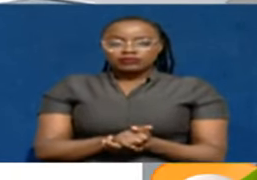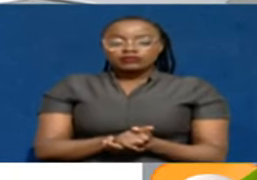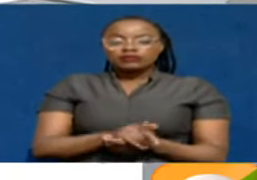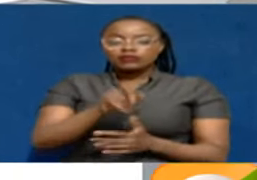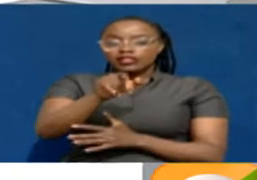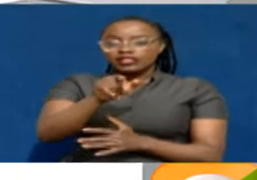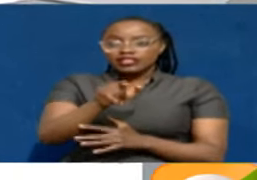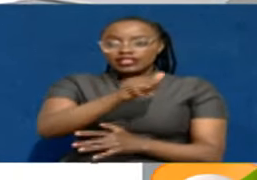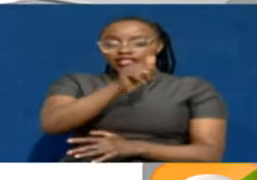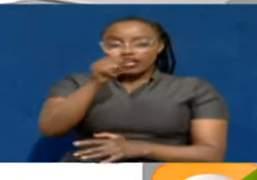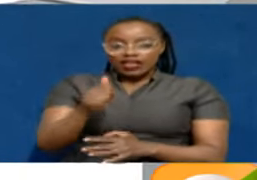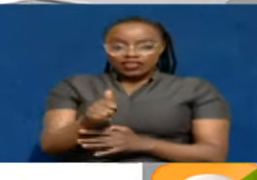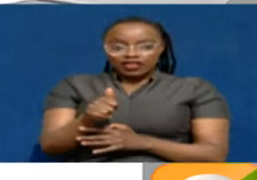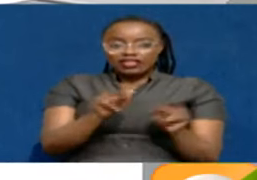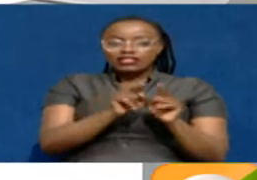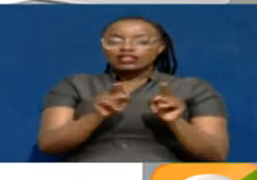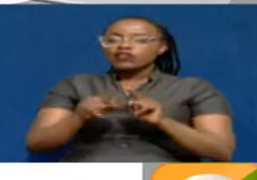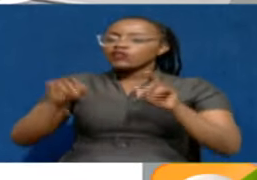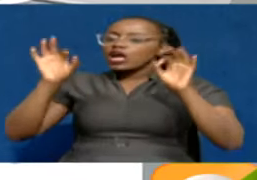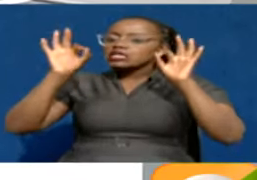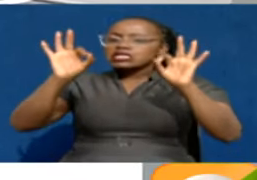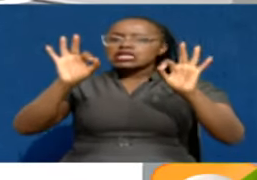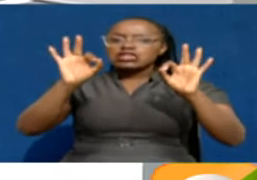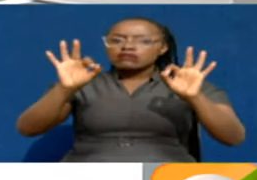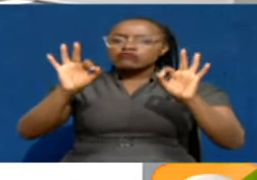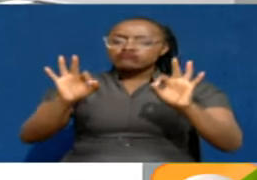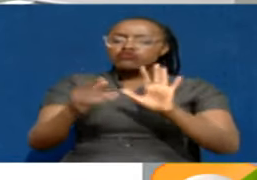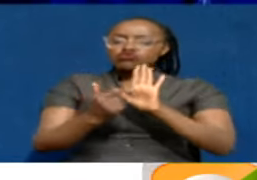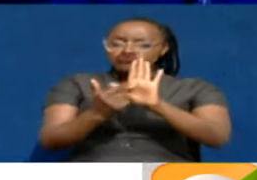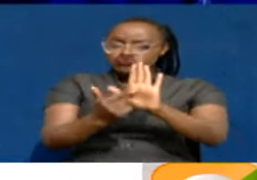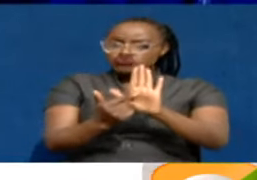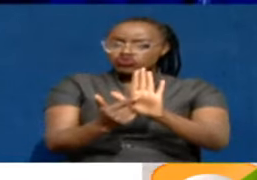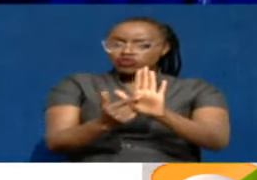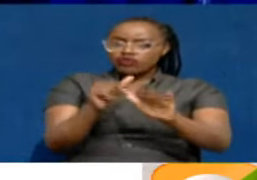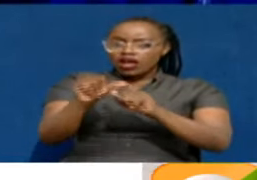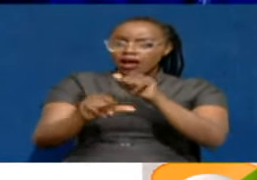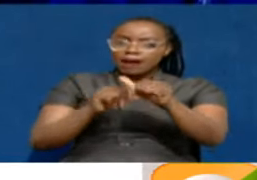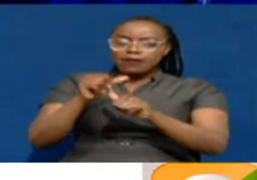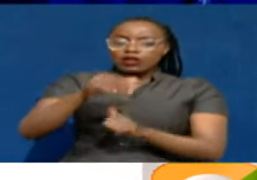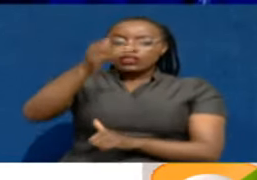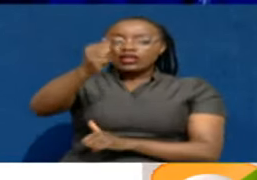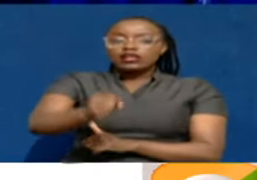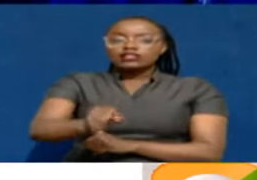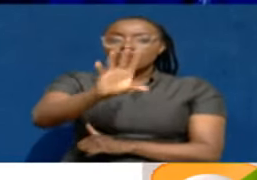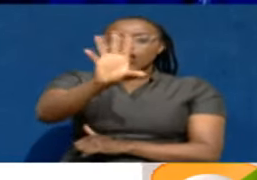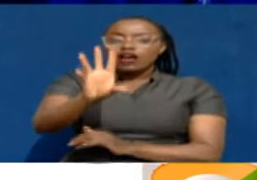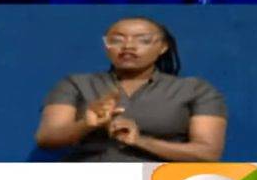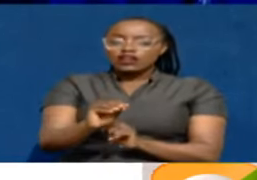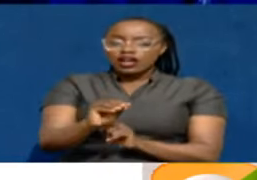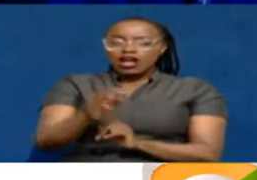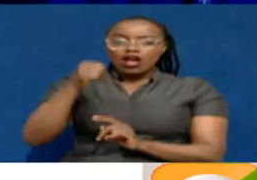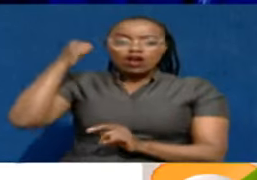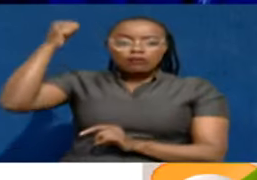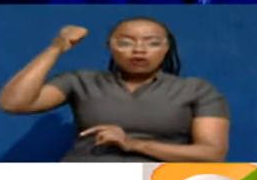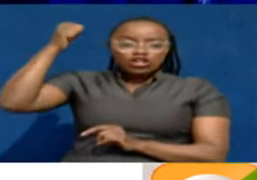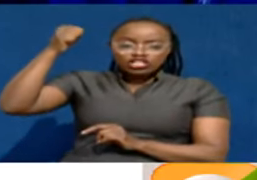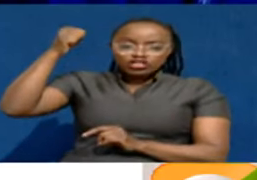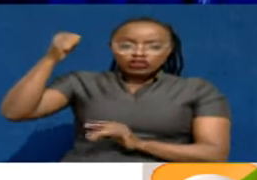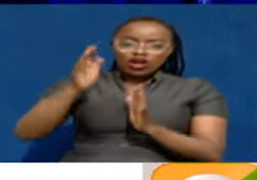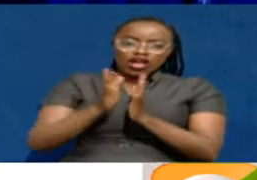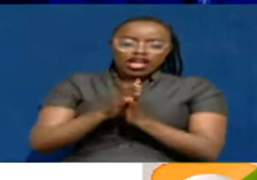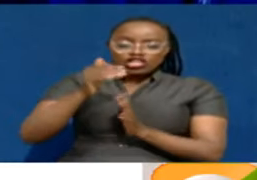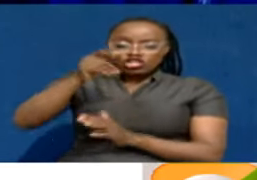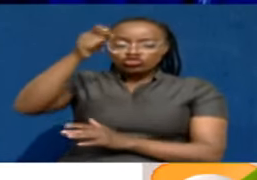Joe, this is yet again an incredible statement about the South African political